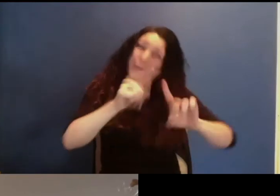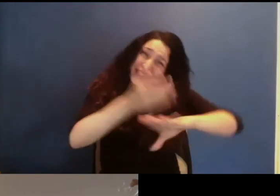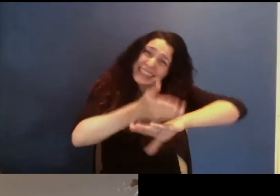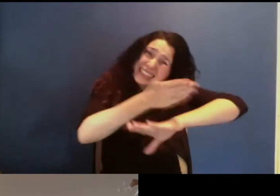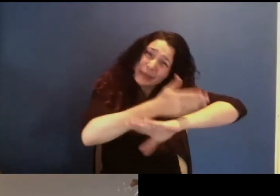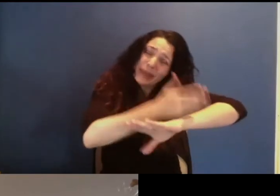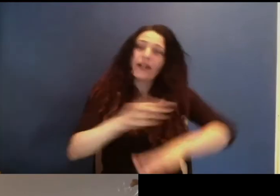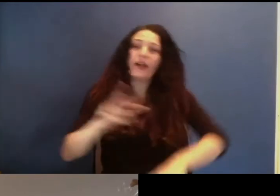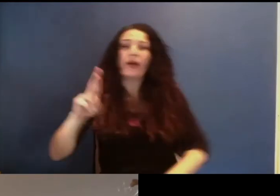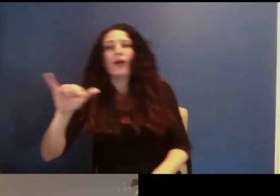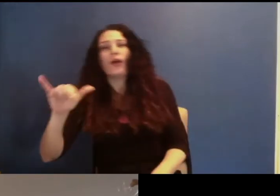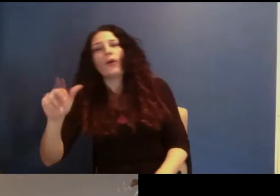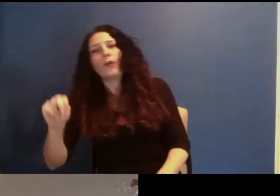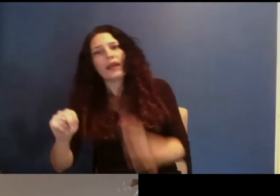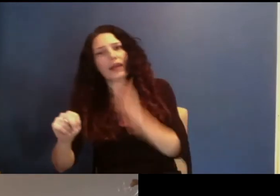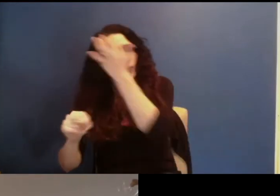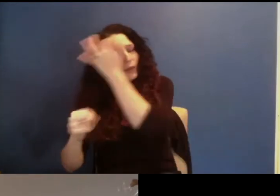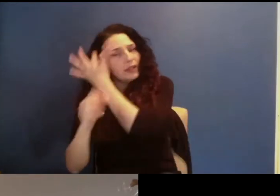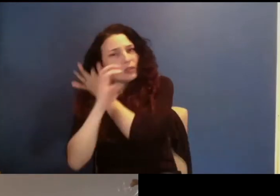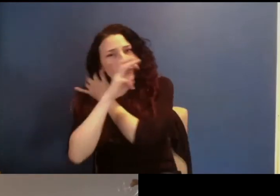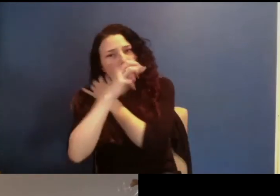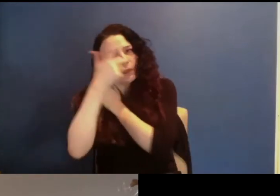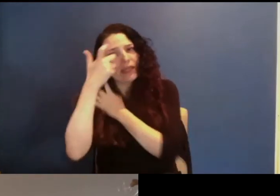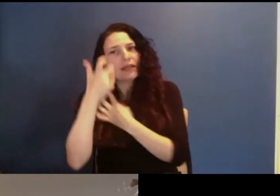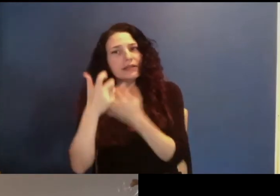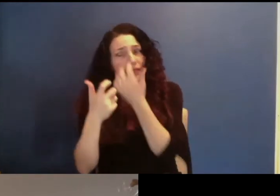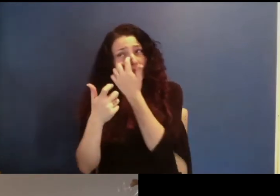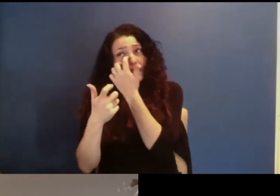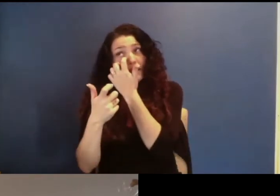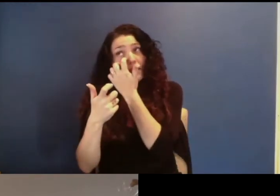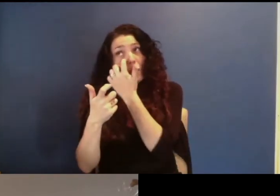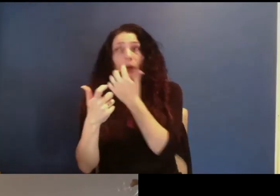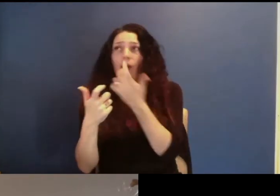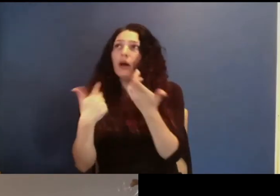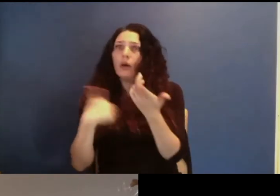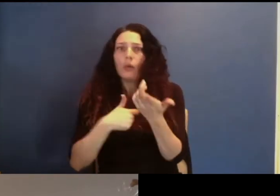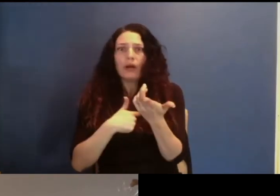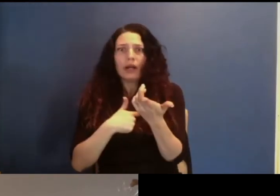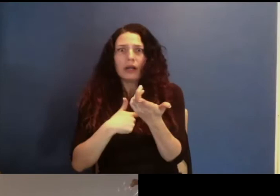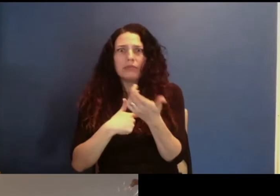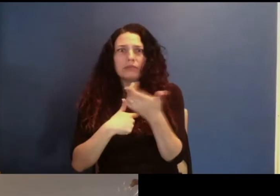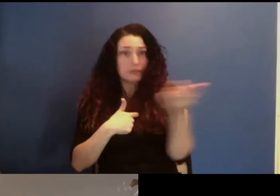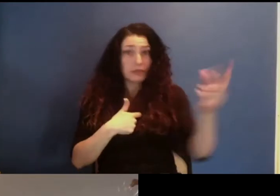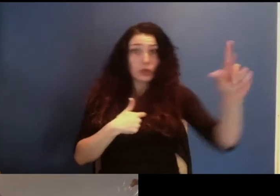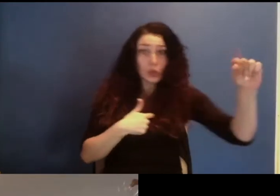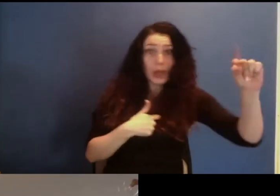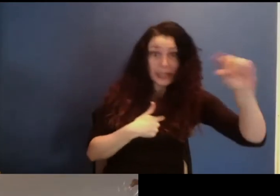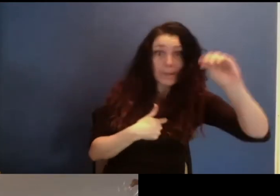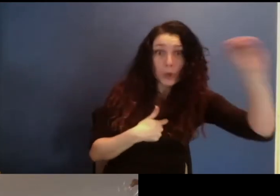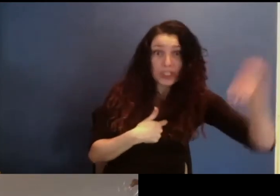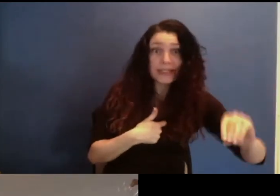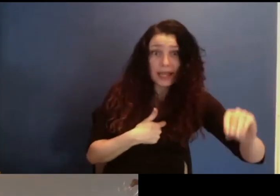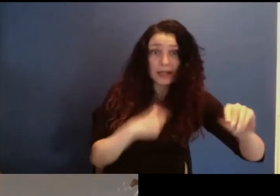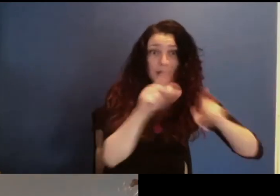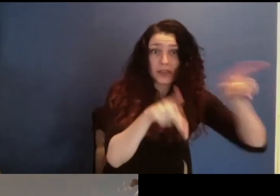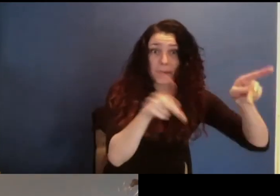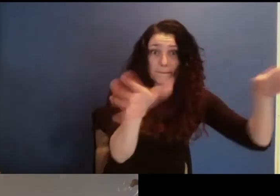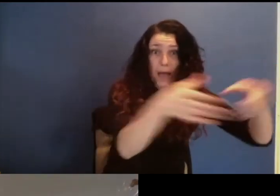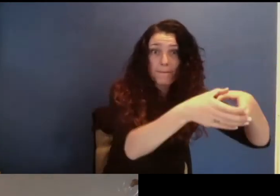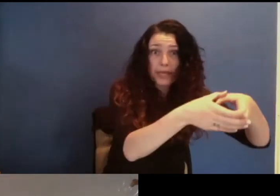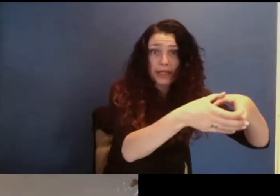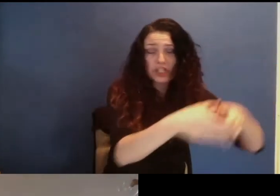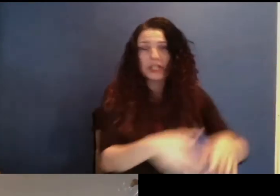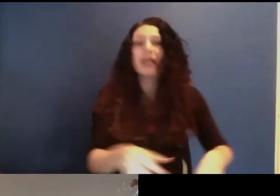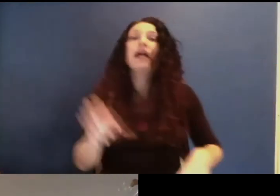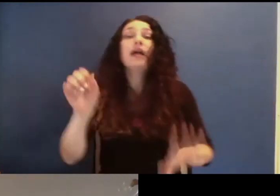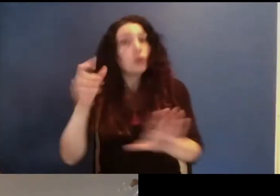think percentage wise, we account for so much of the population. So yeah, 20%. Yeah, so it's not even like we're like, you know, that's